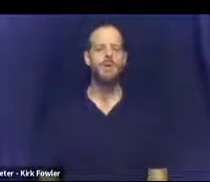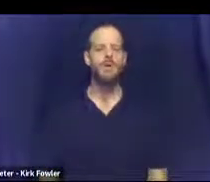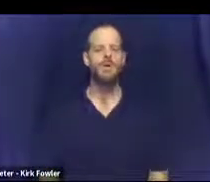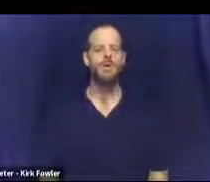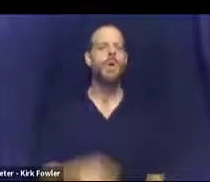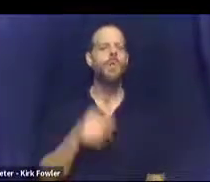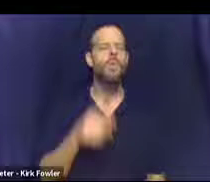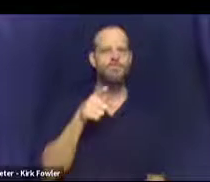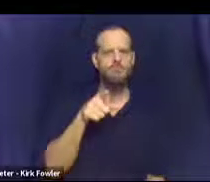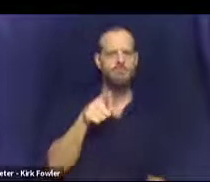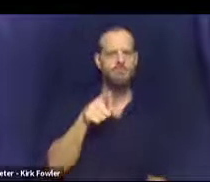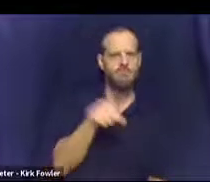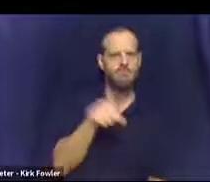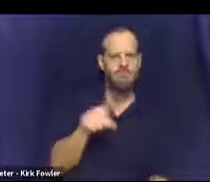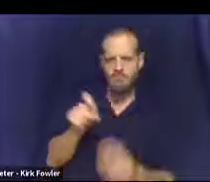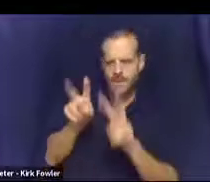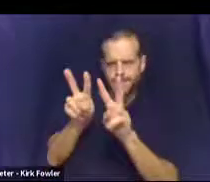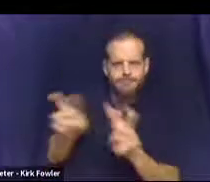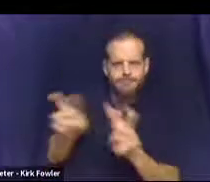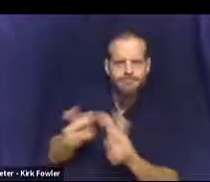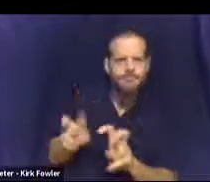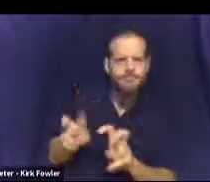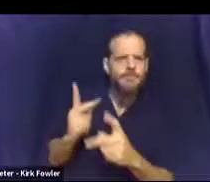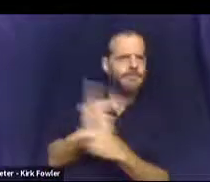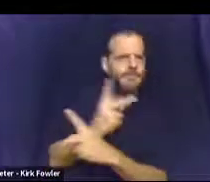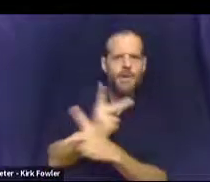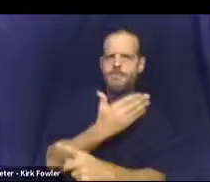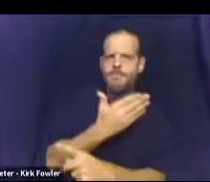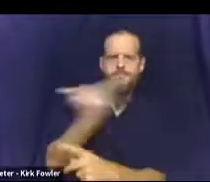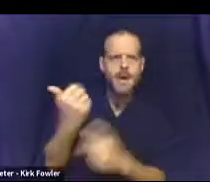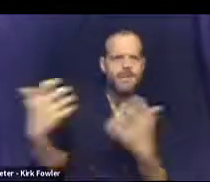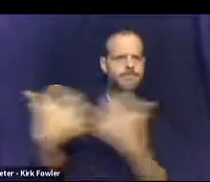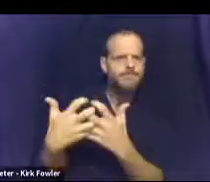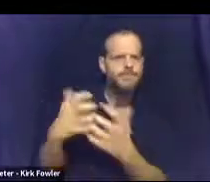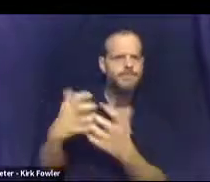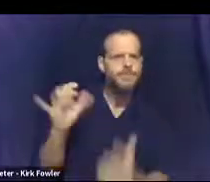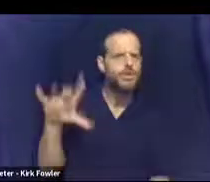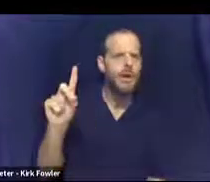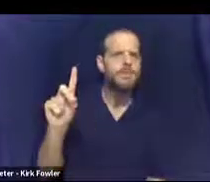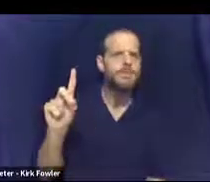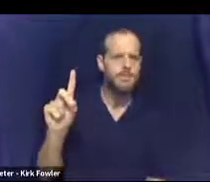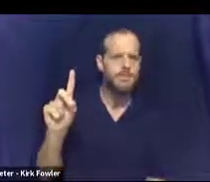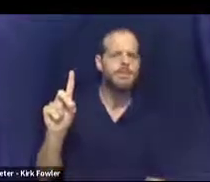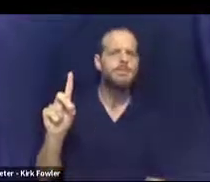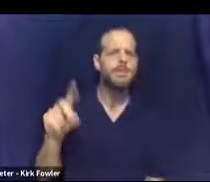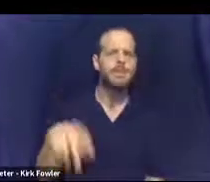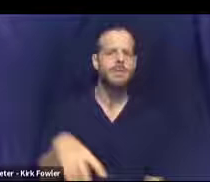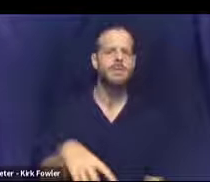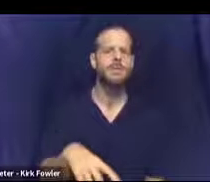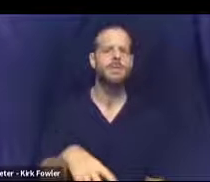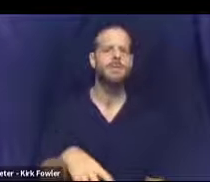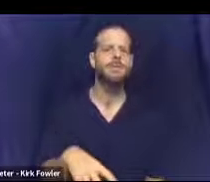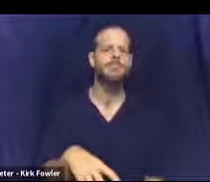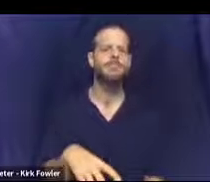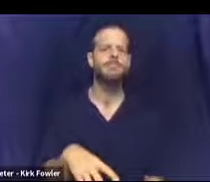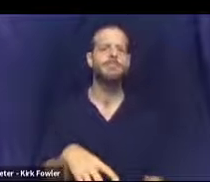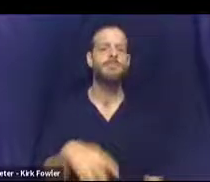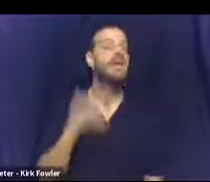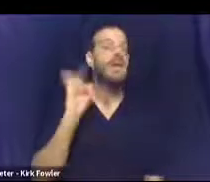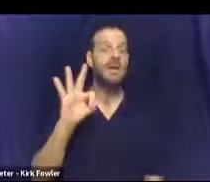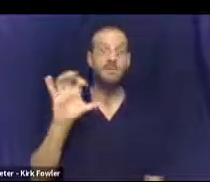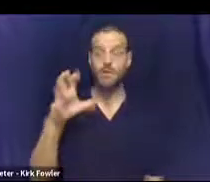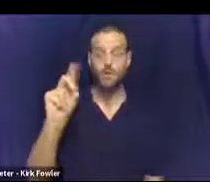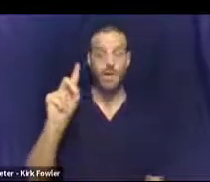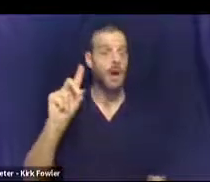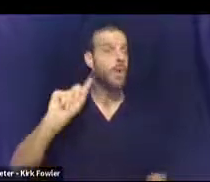child. For some children, miniatures might not be appropriate. If a child is only a tactile learner, some of